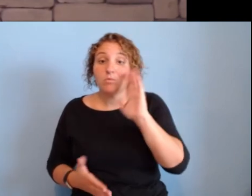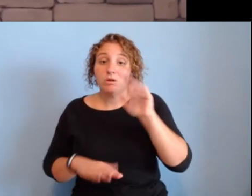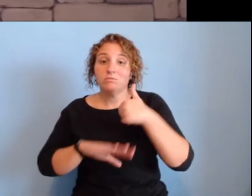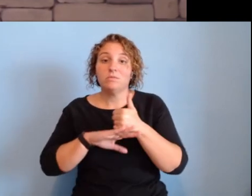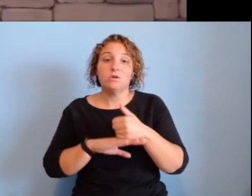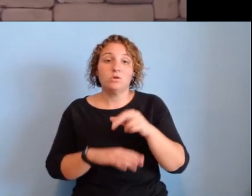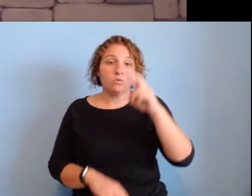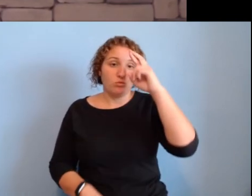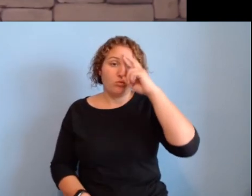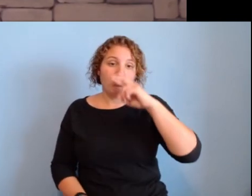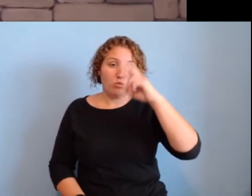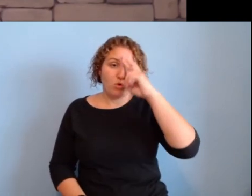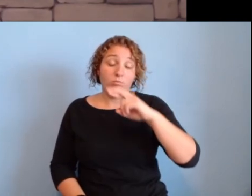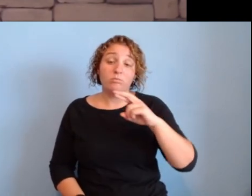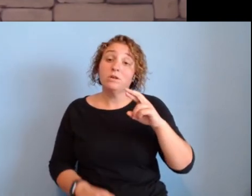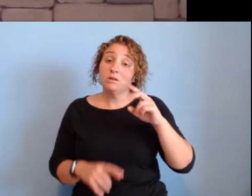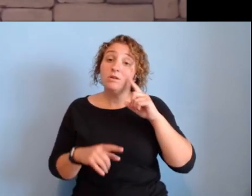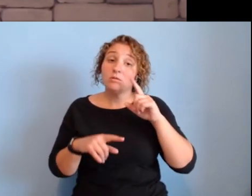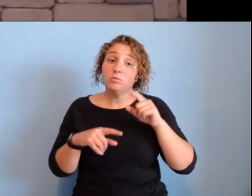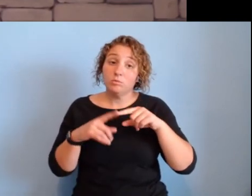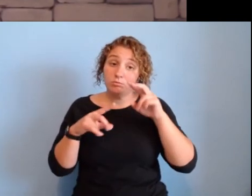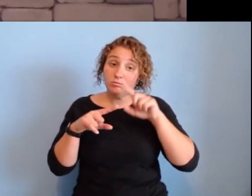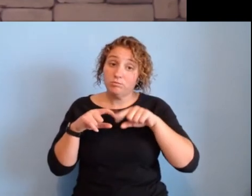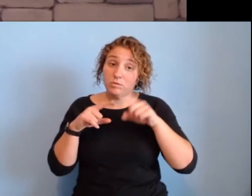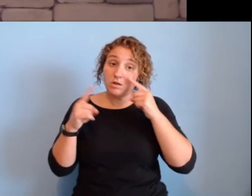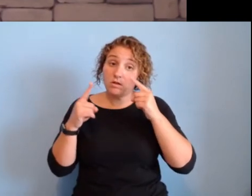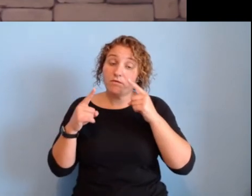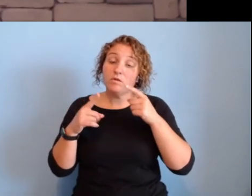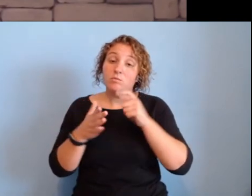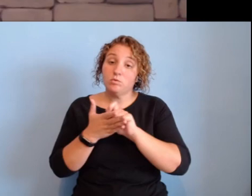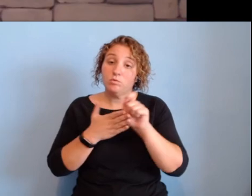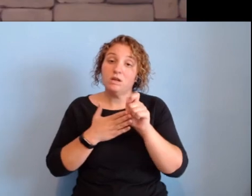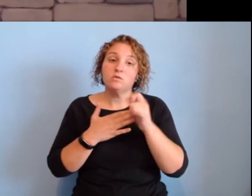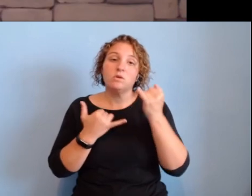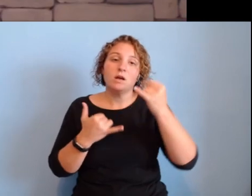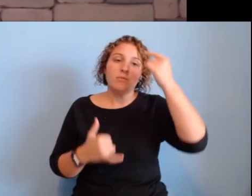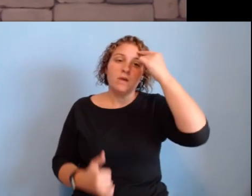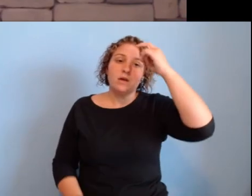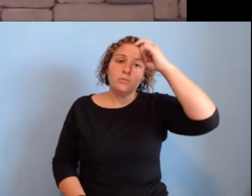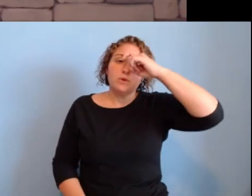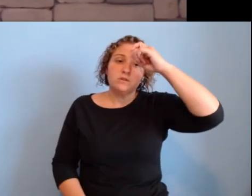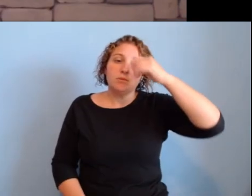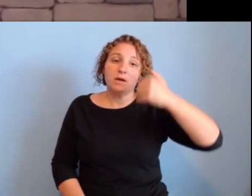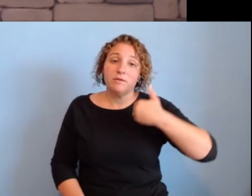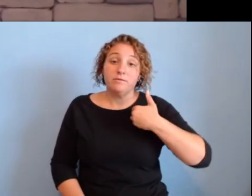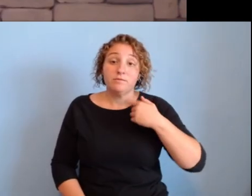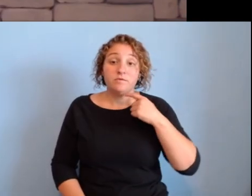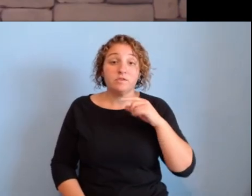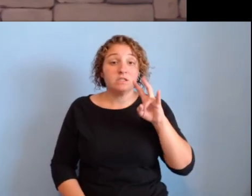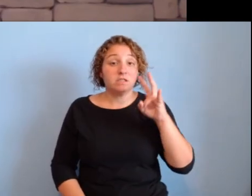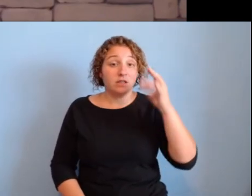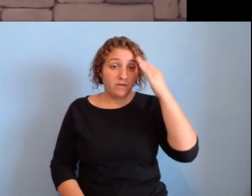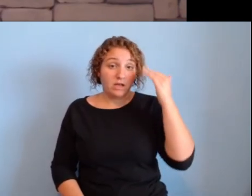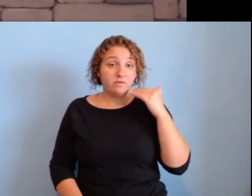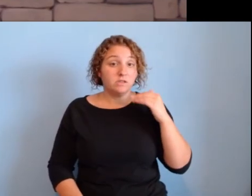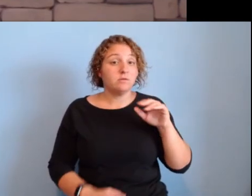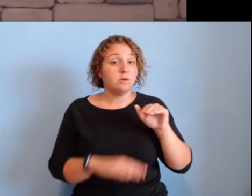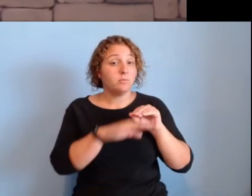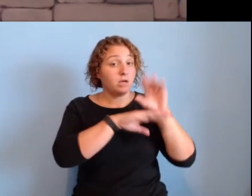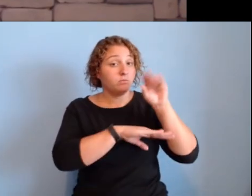Rome based on what John is telling us. So here is the mind which hath wisdom. The seven heads are seven mountains on which the woman sitteth.